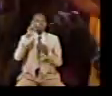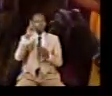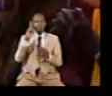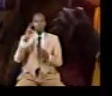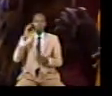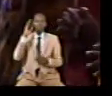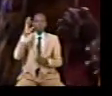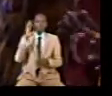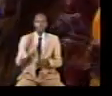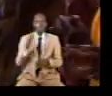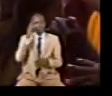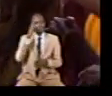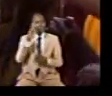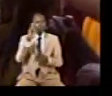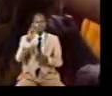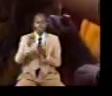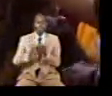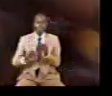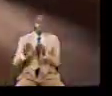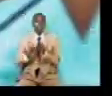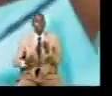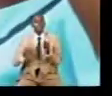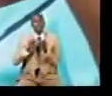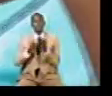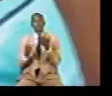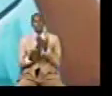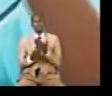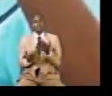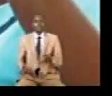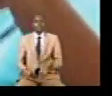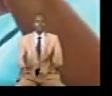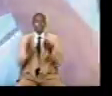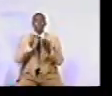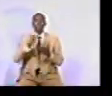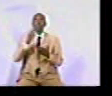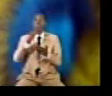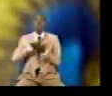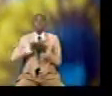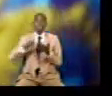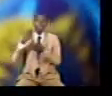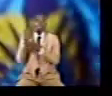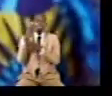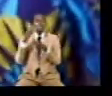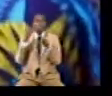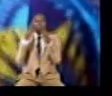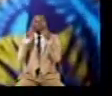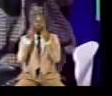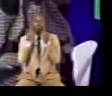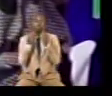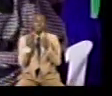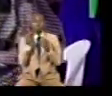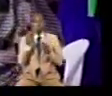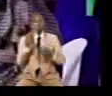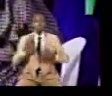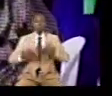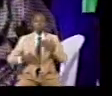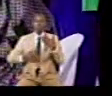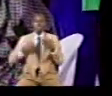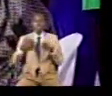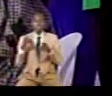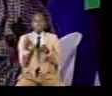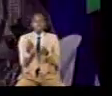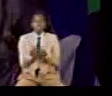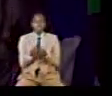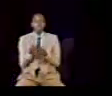each crusade. Lifting holy hands in tears of joy as the greatness of